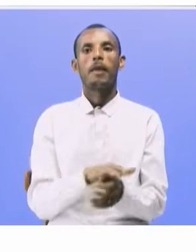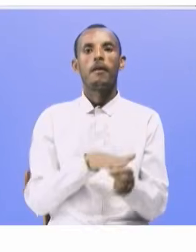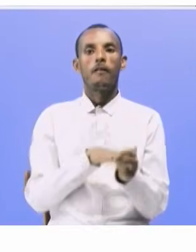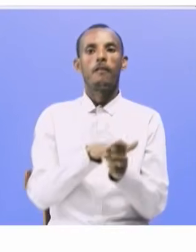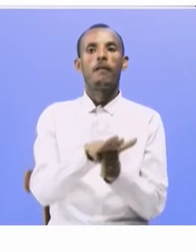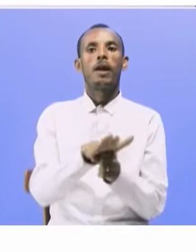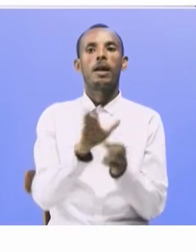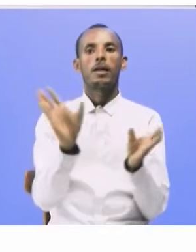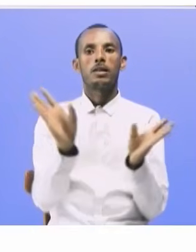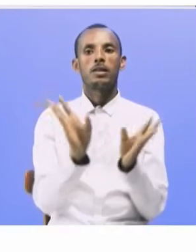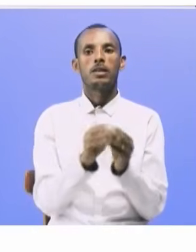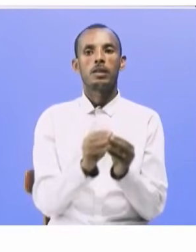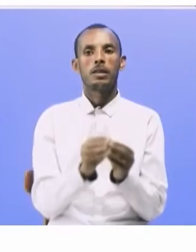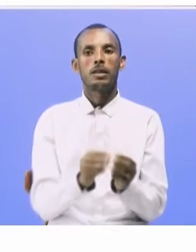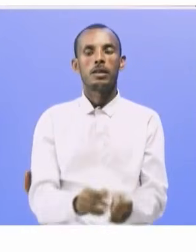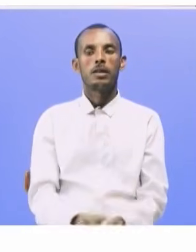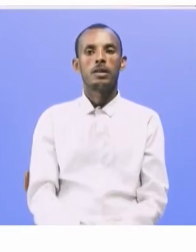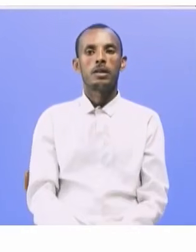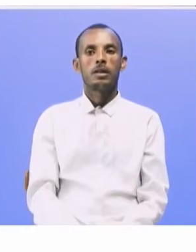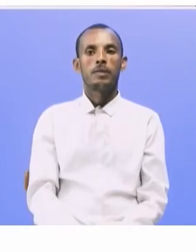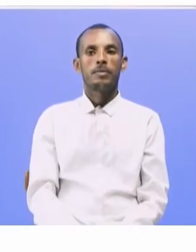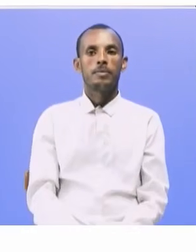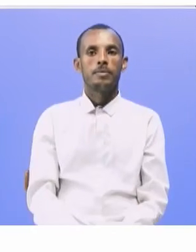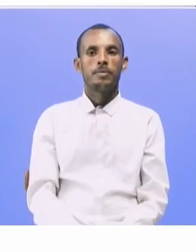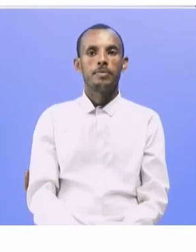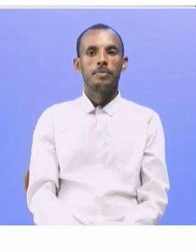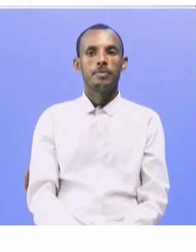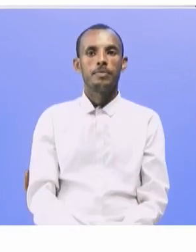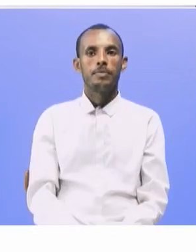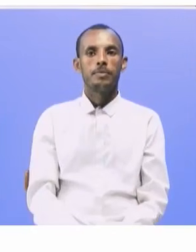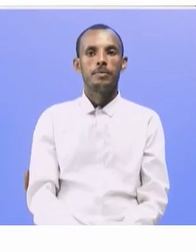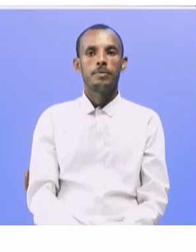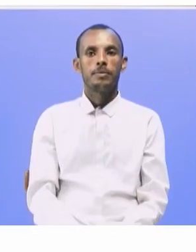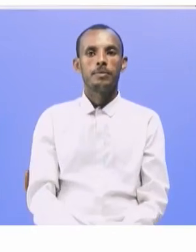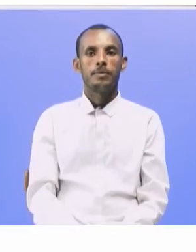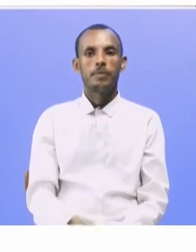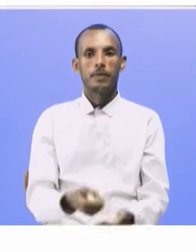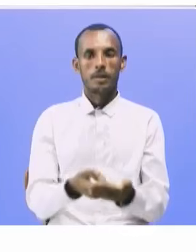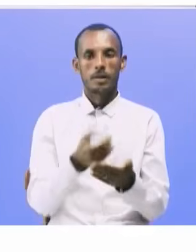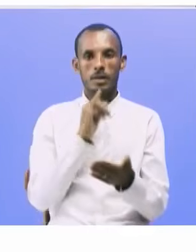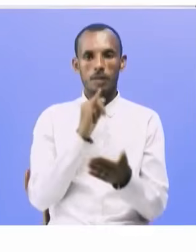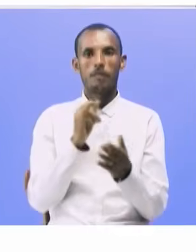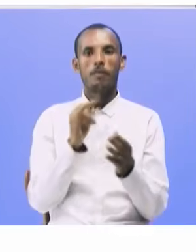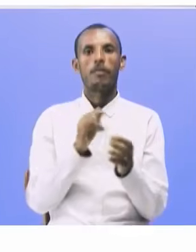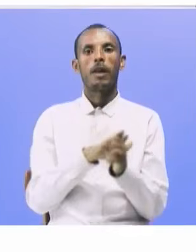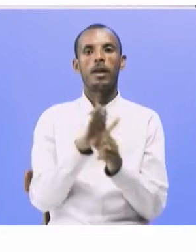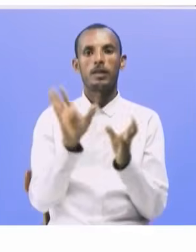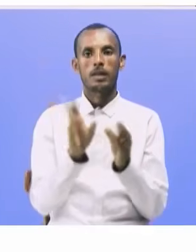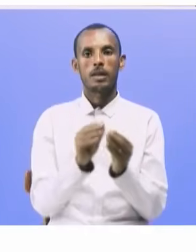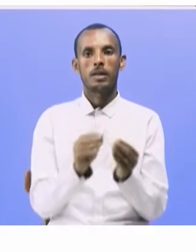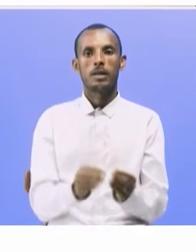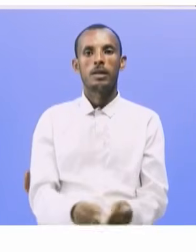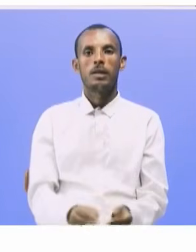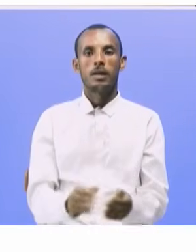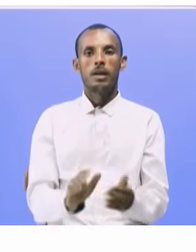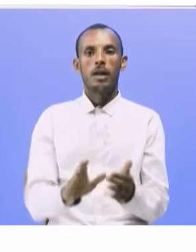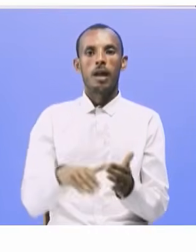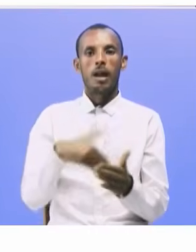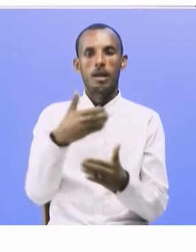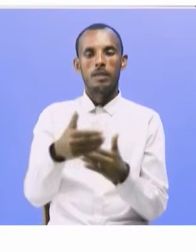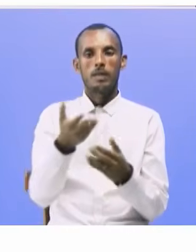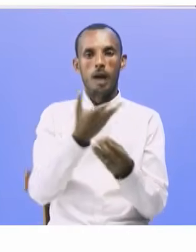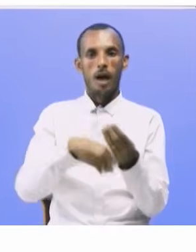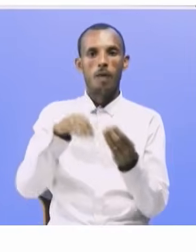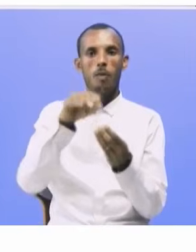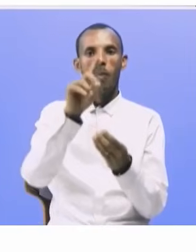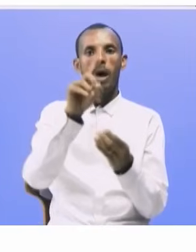finite. It is finite set. Now let's add one more